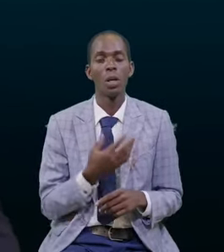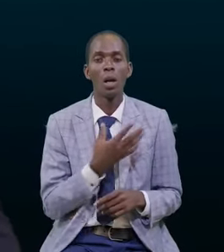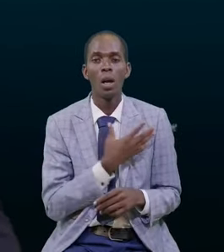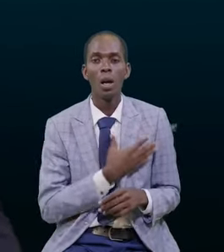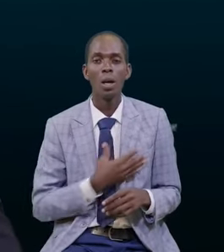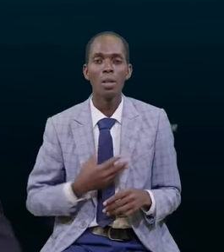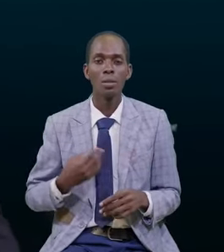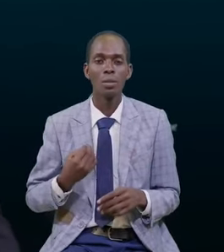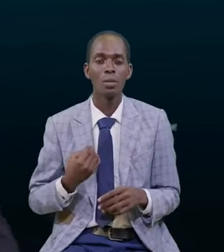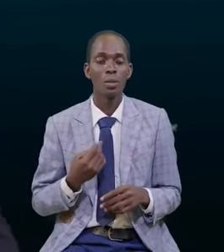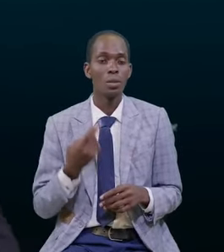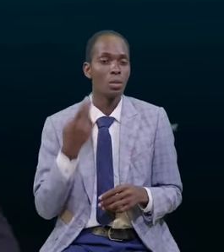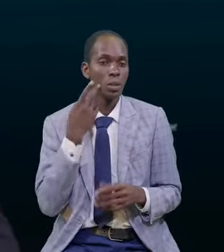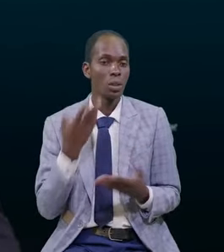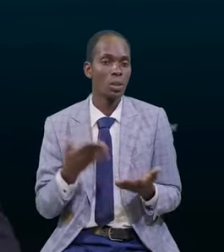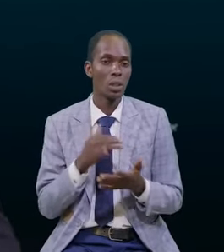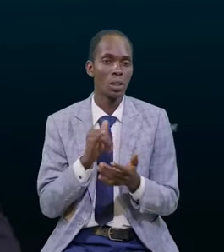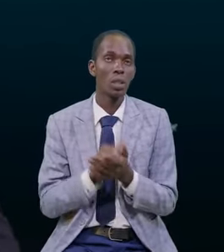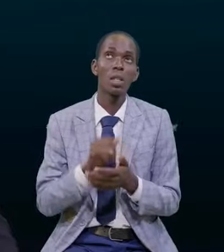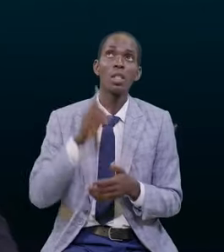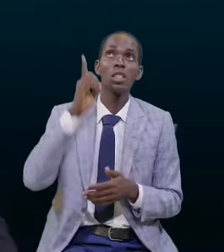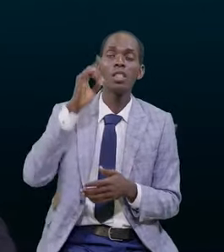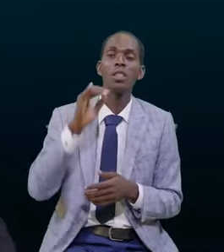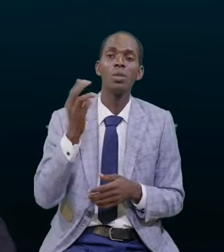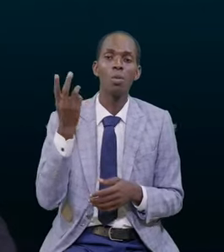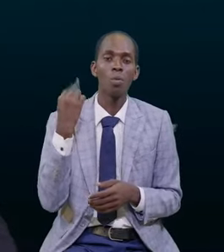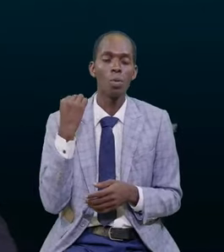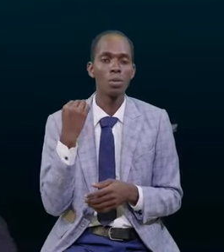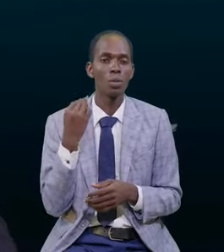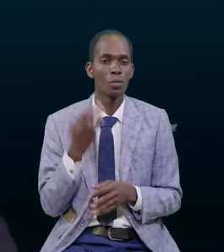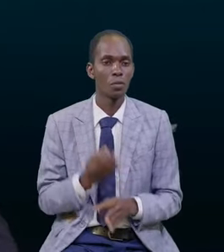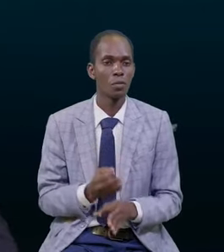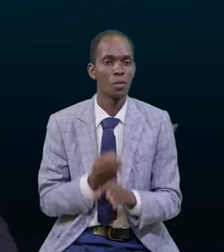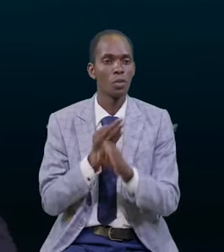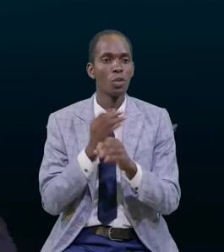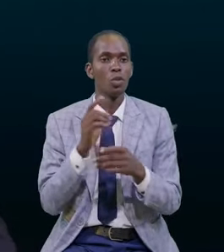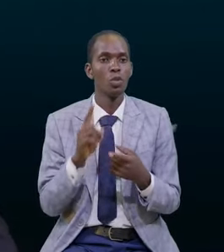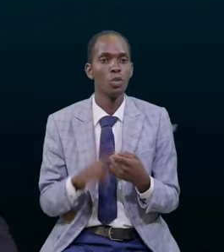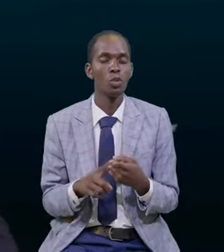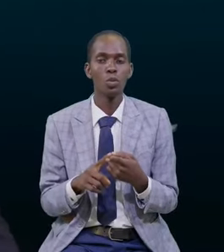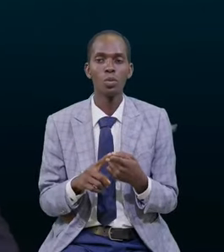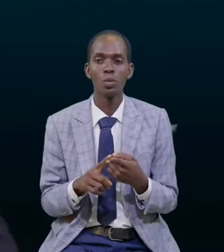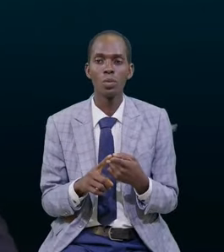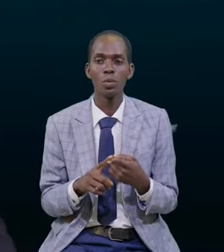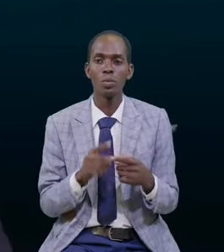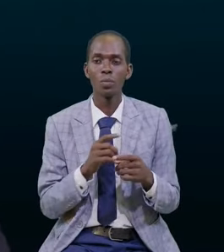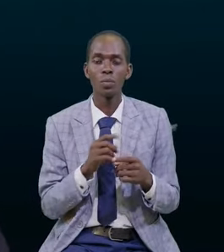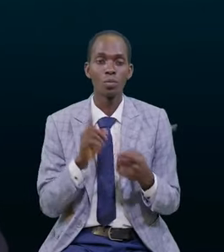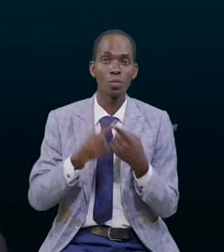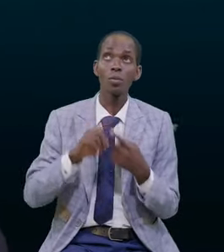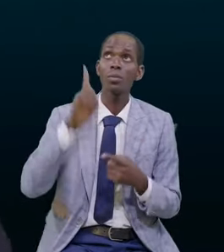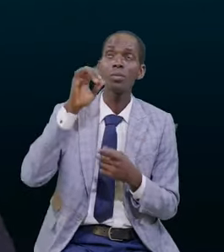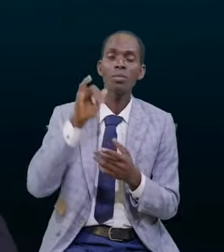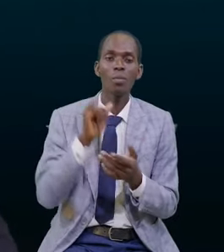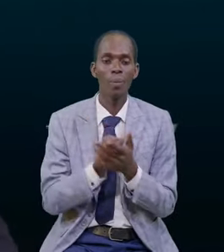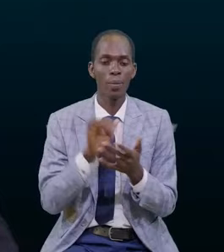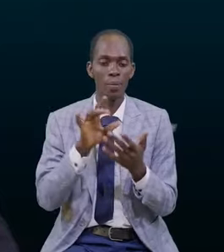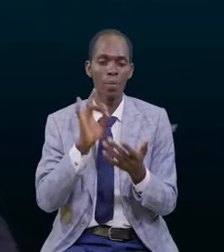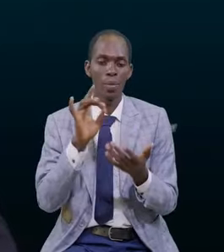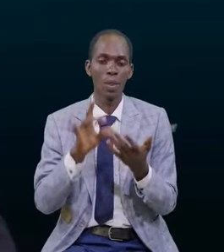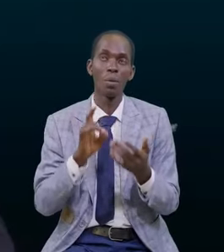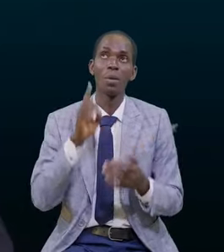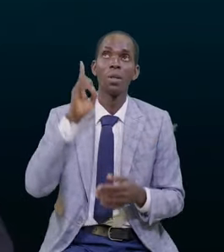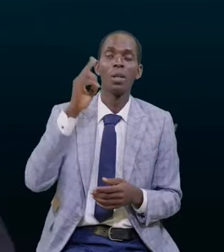he was faithful to him that appointed him faithful to him that appointed him and is worthy of more